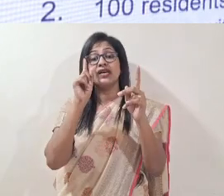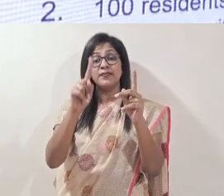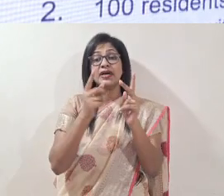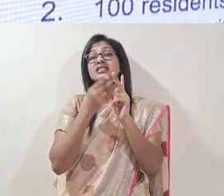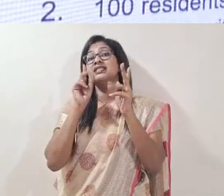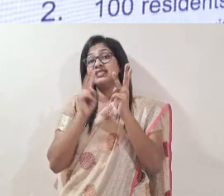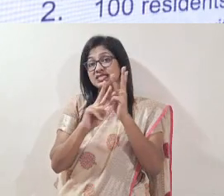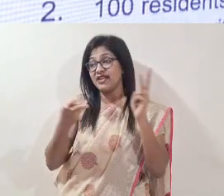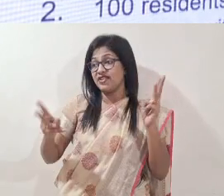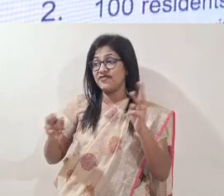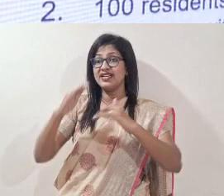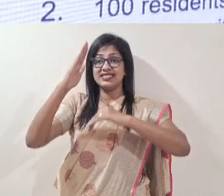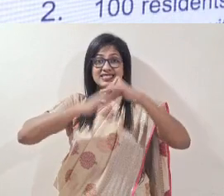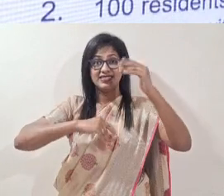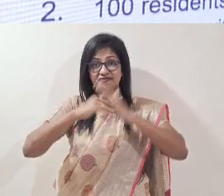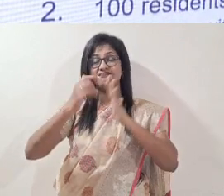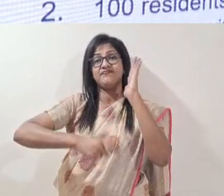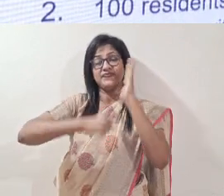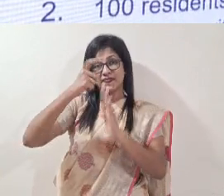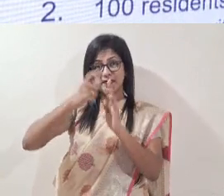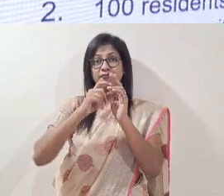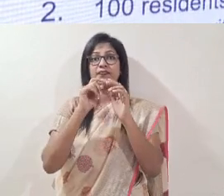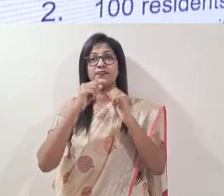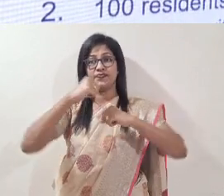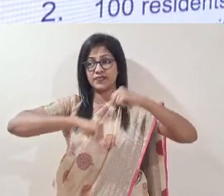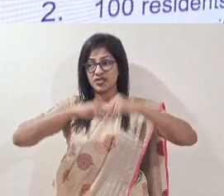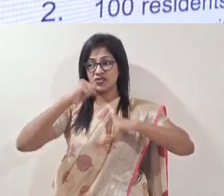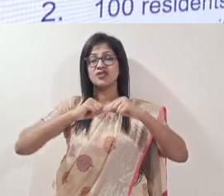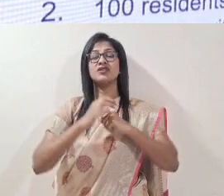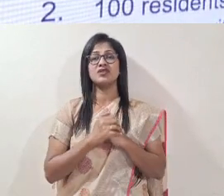delved into such kind of infrastructural